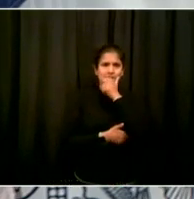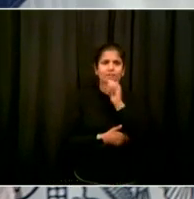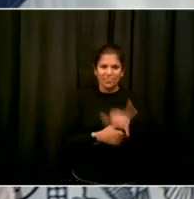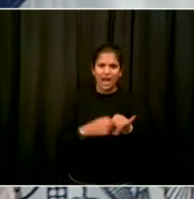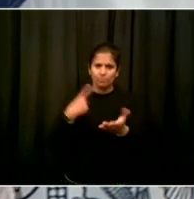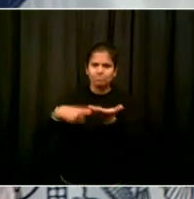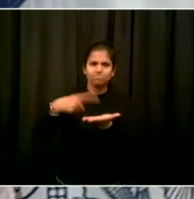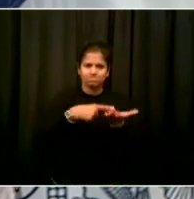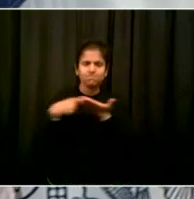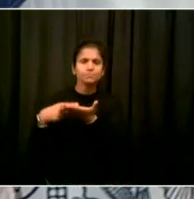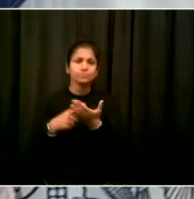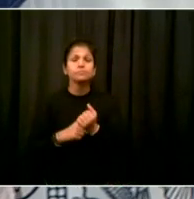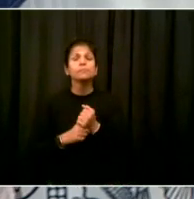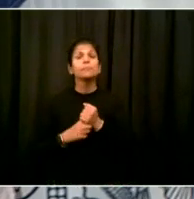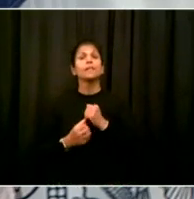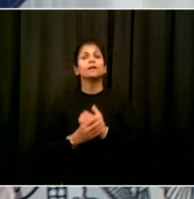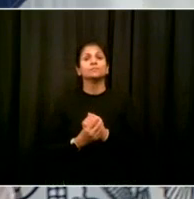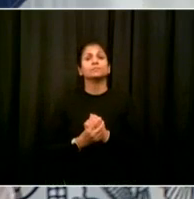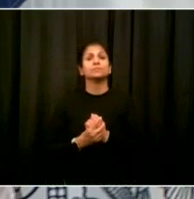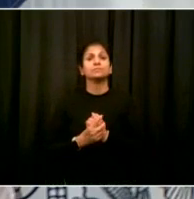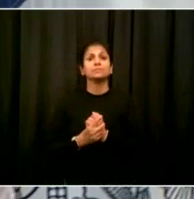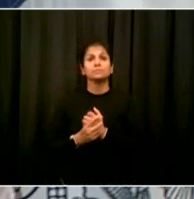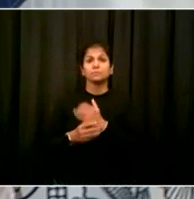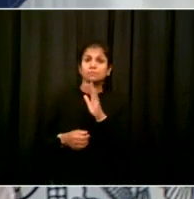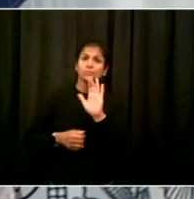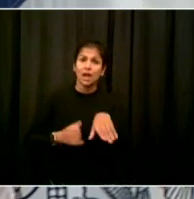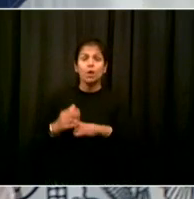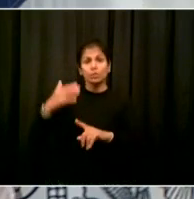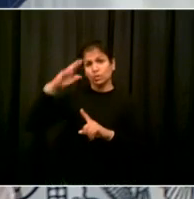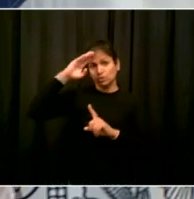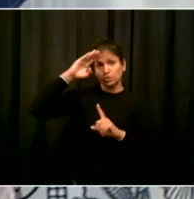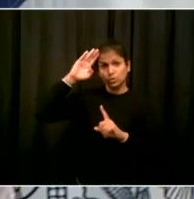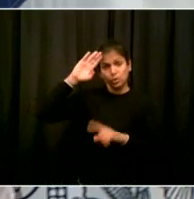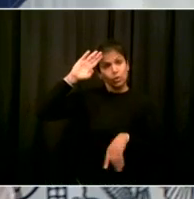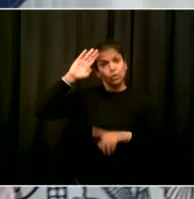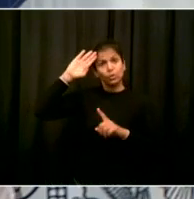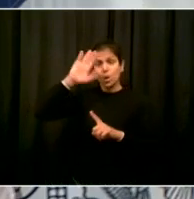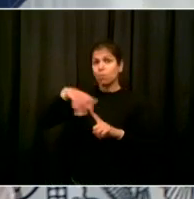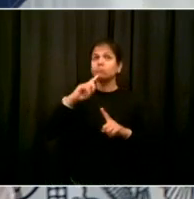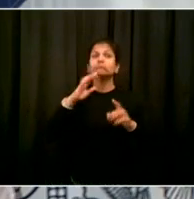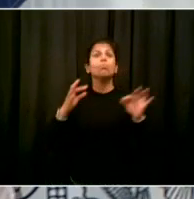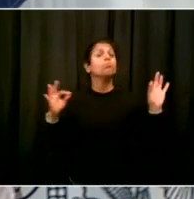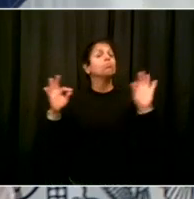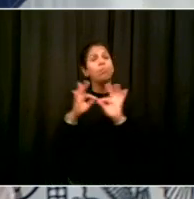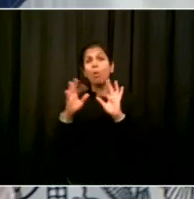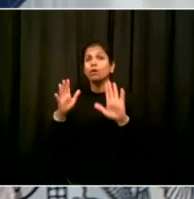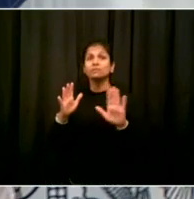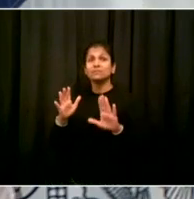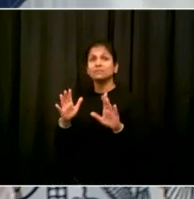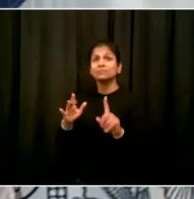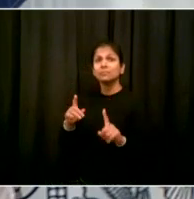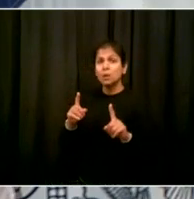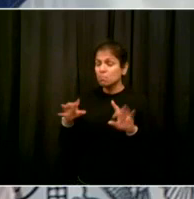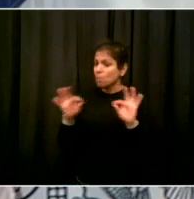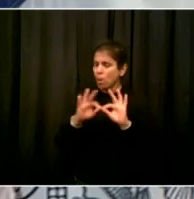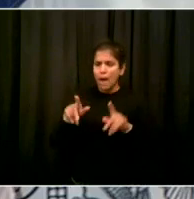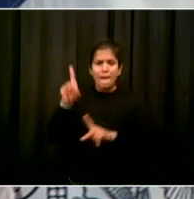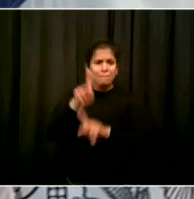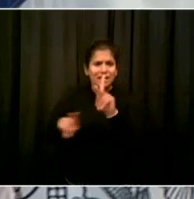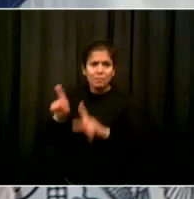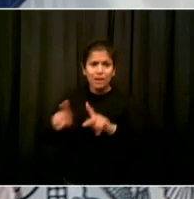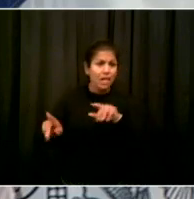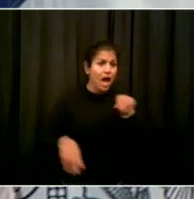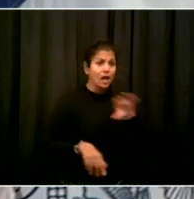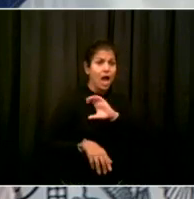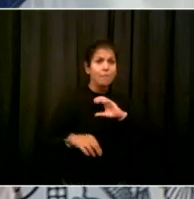all over the city work with police, that's what truly makes us safe. We learned a long time ago having a great police force